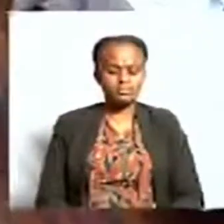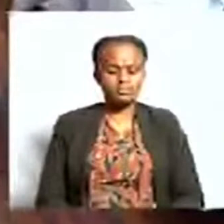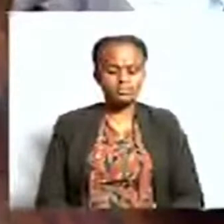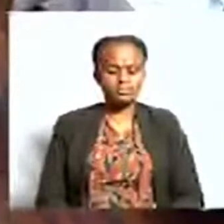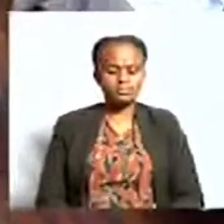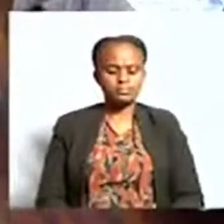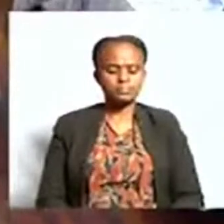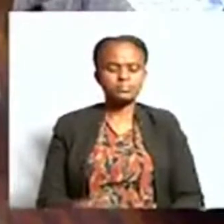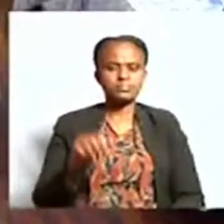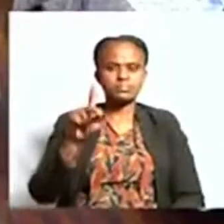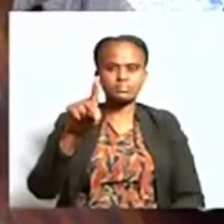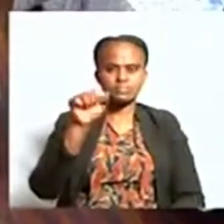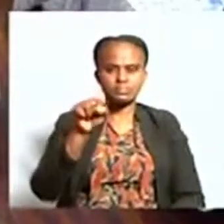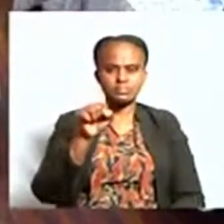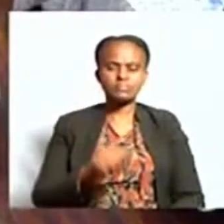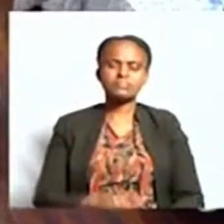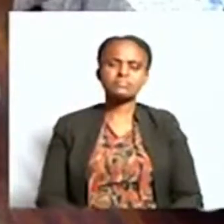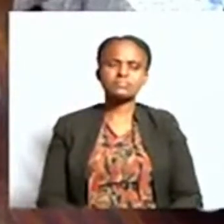PS?